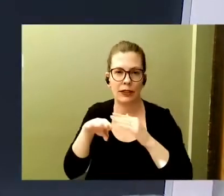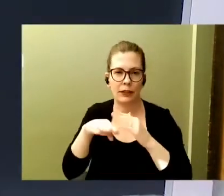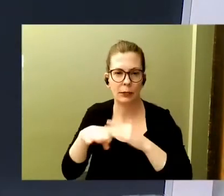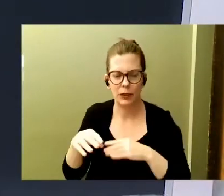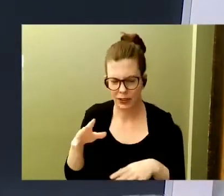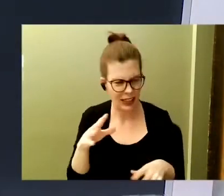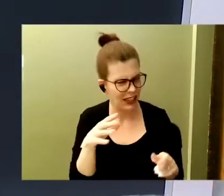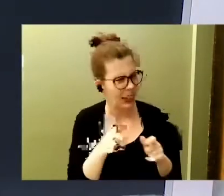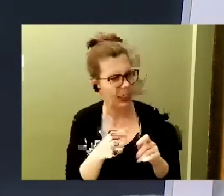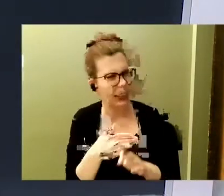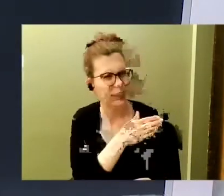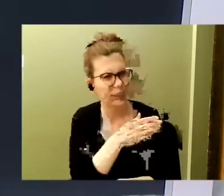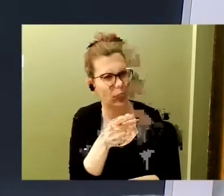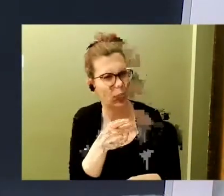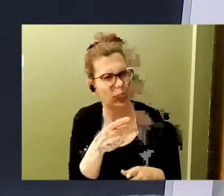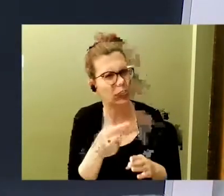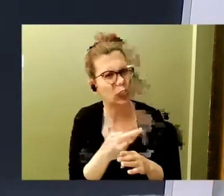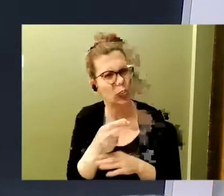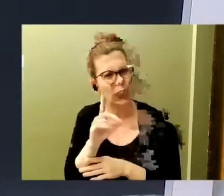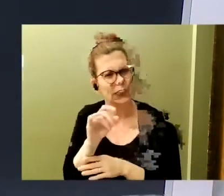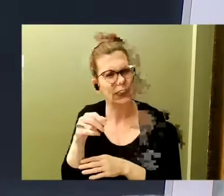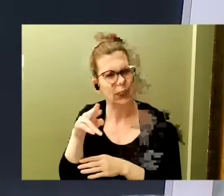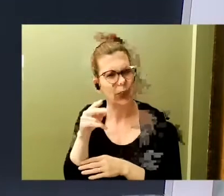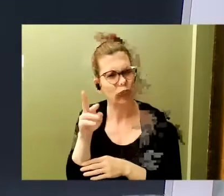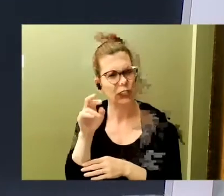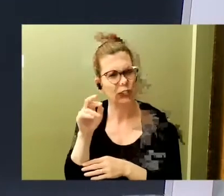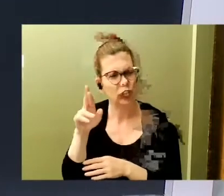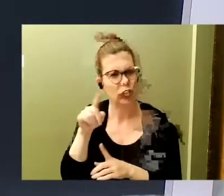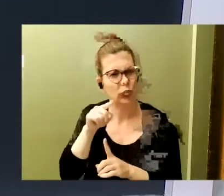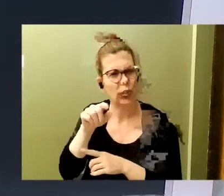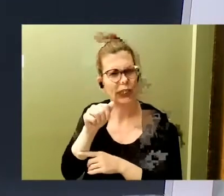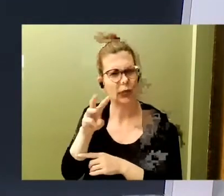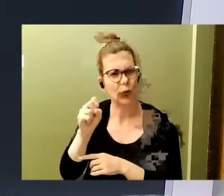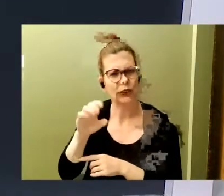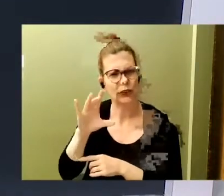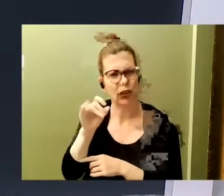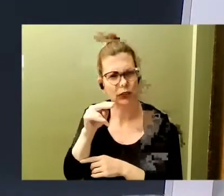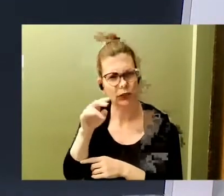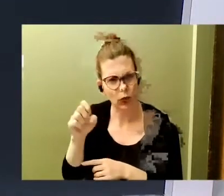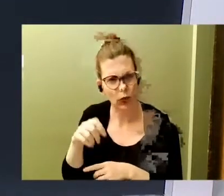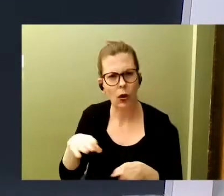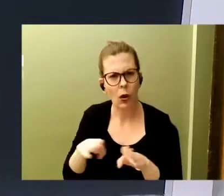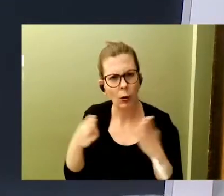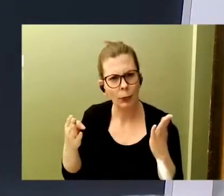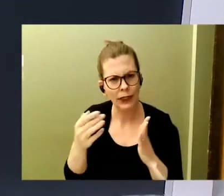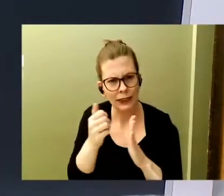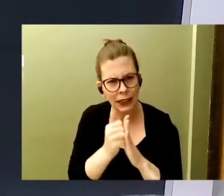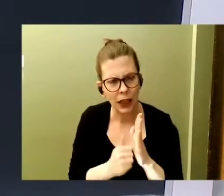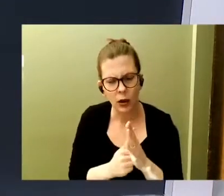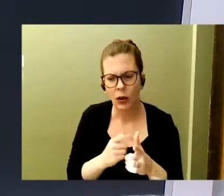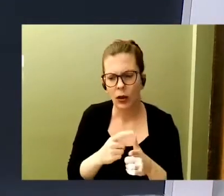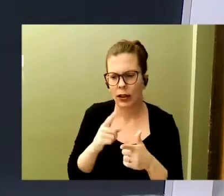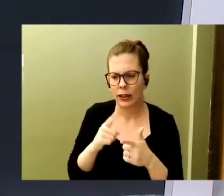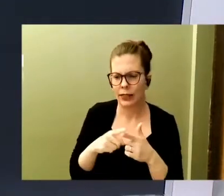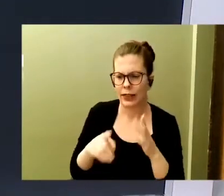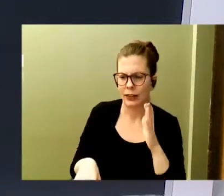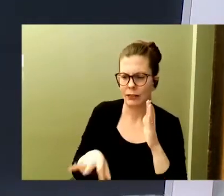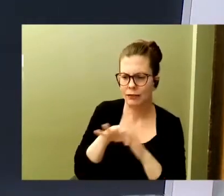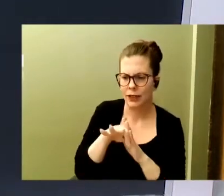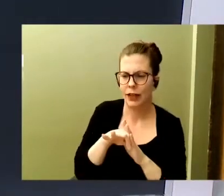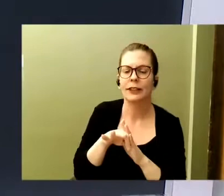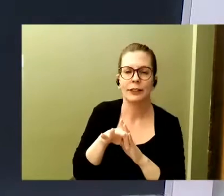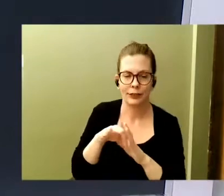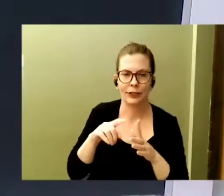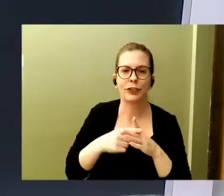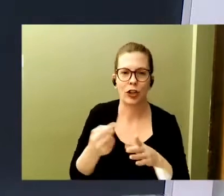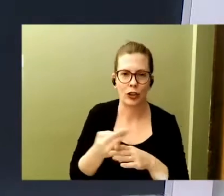to use DeepRacer, you would have to go to the AWS console and open an account, and then find DeepRacer and start using it. Exactly. Has